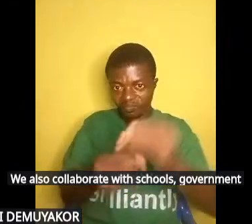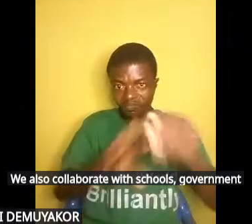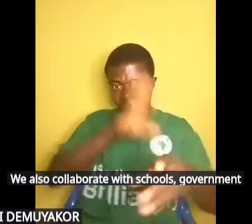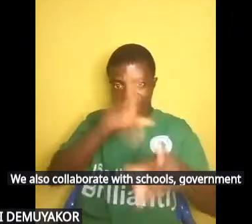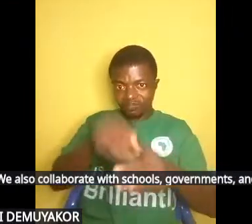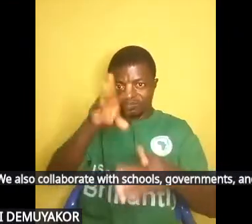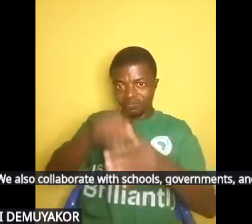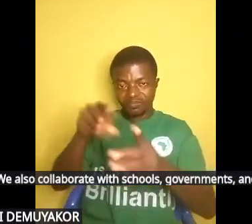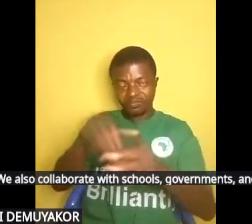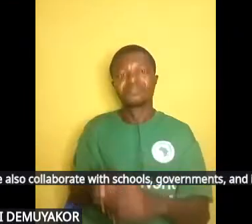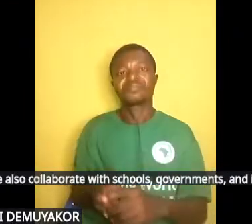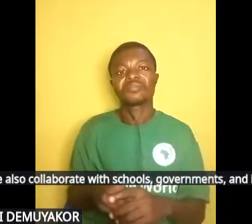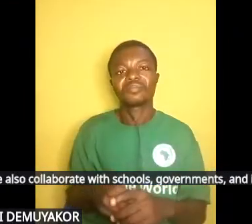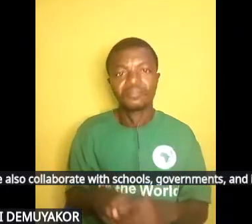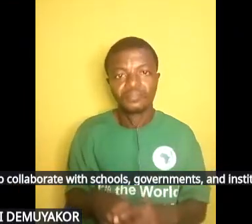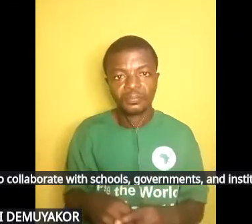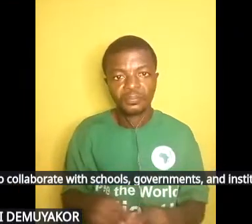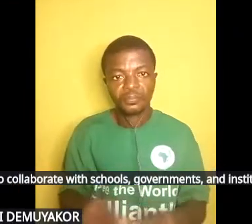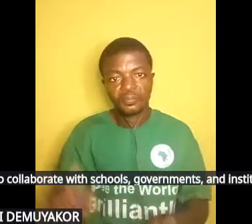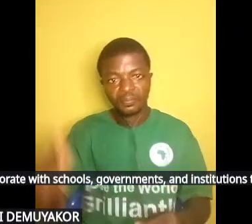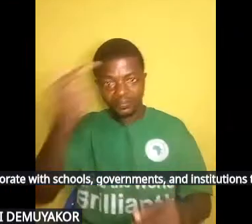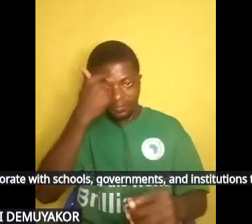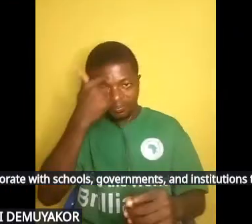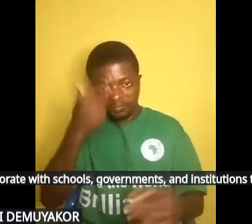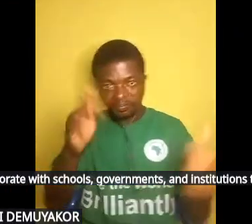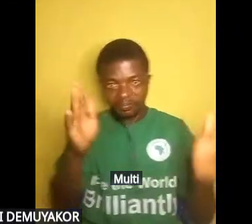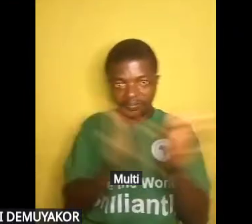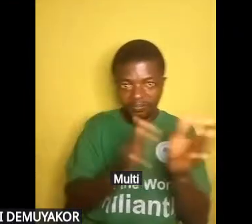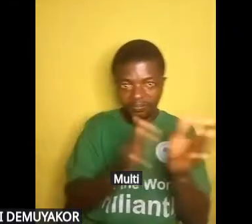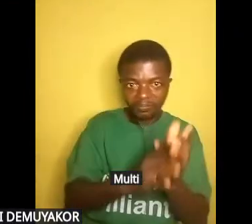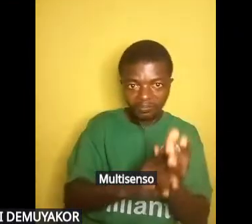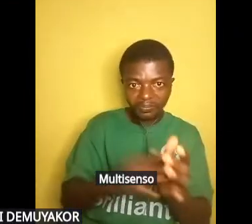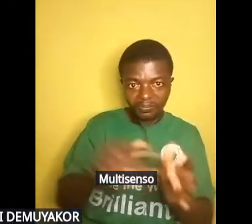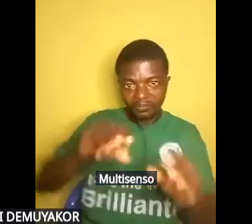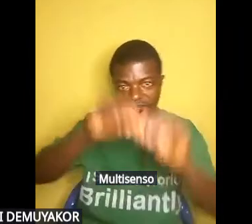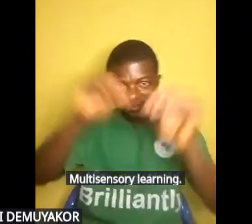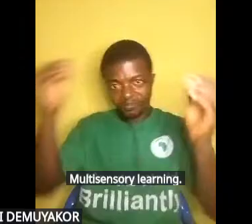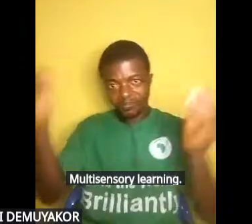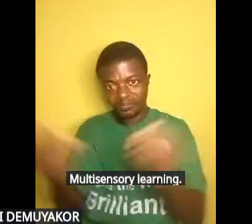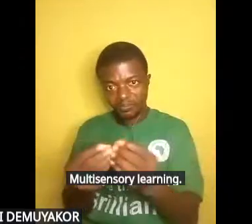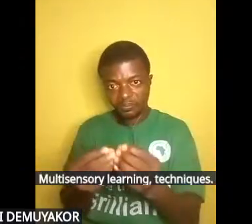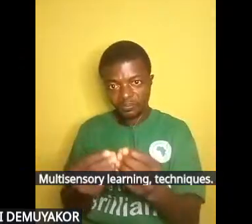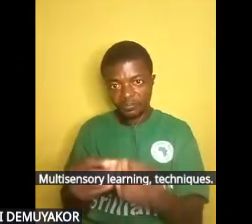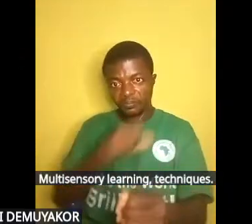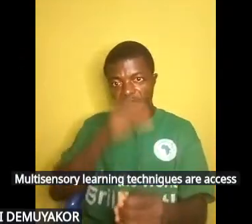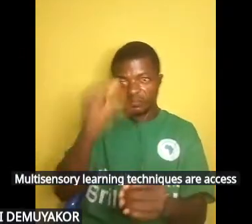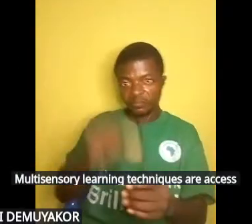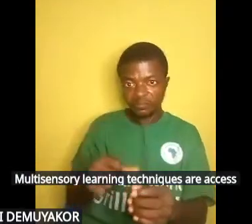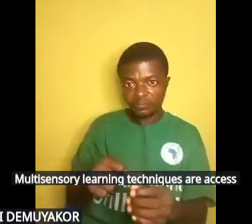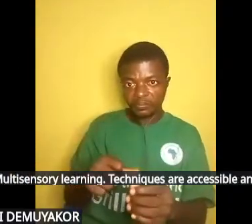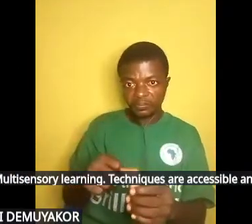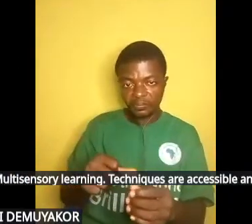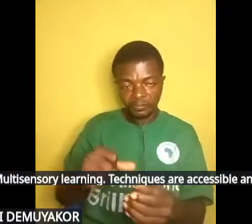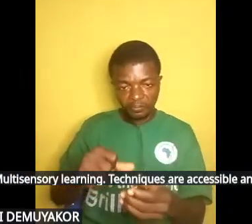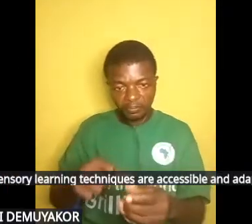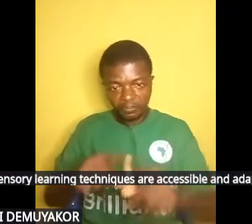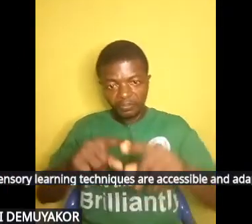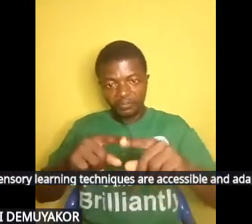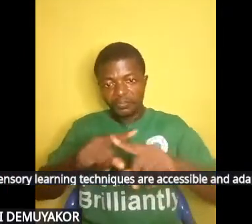and institutions to ensure that multisensory learning techniques are accessible and